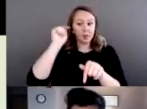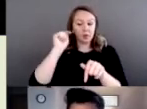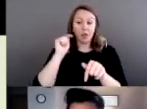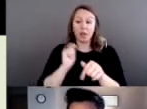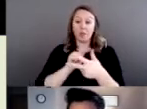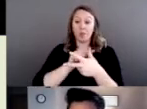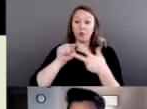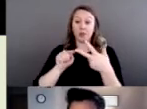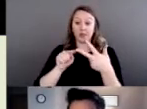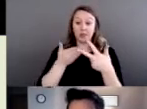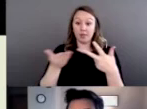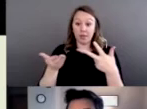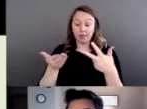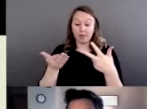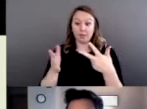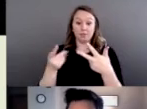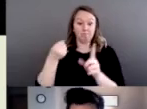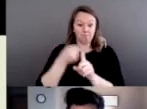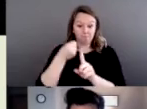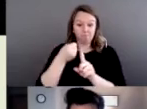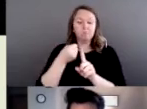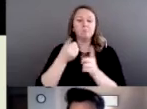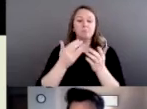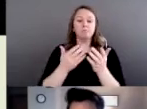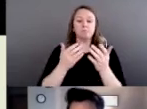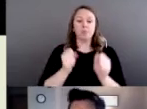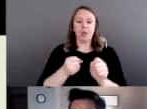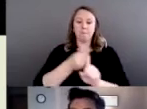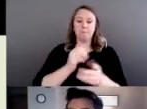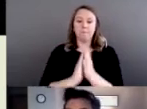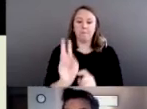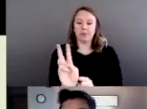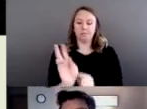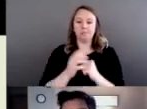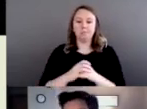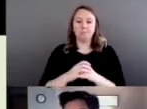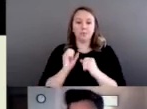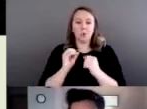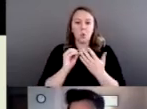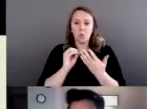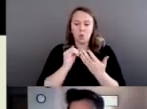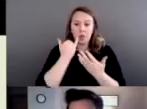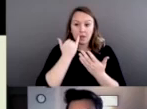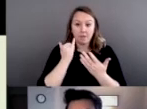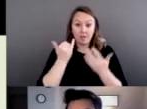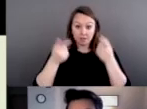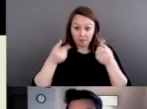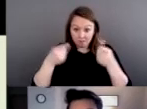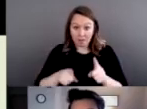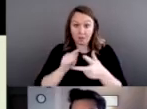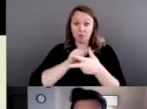victimization. So don't blame yourself if it happens. You know, if the opportunity presents itself, if these three things come